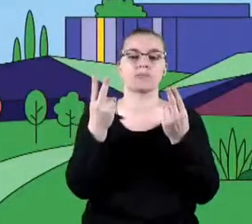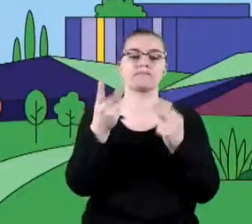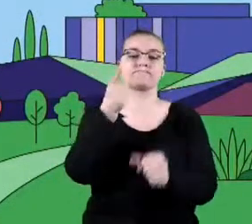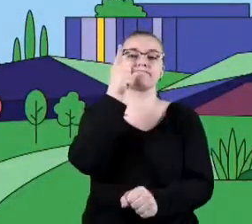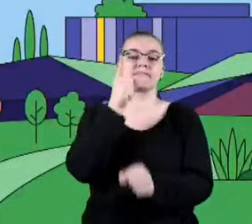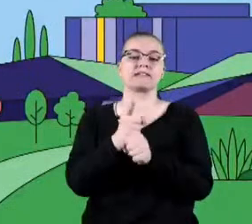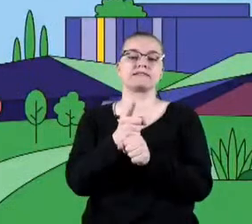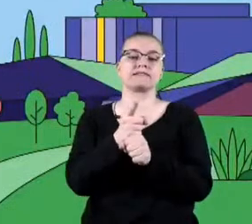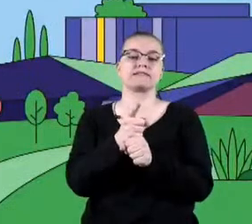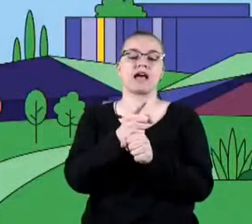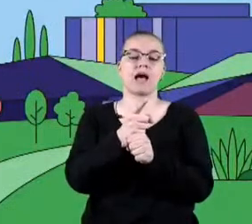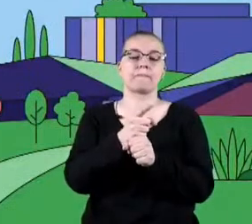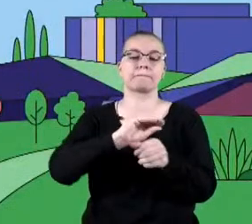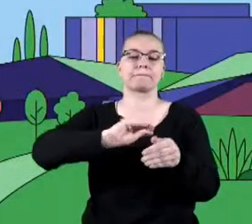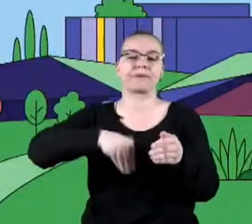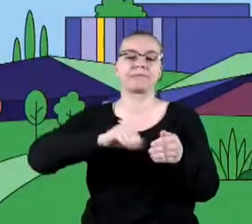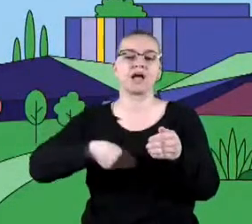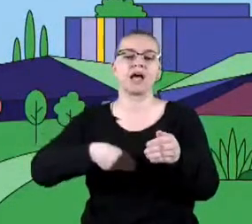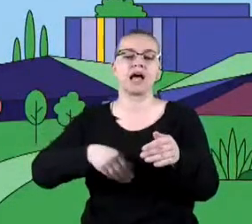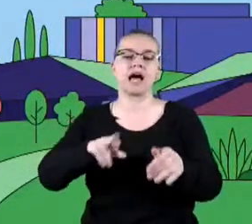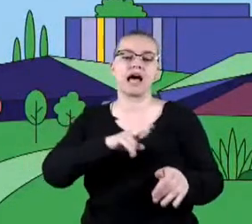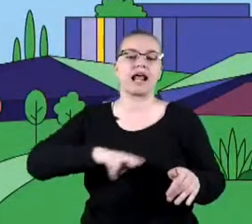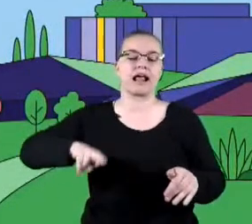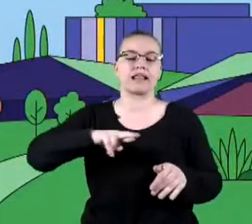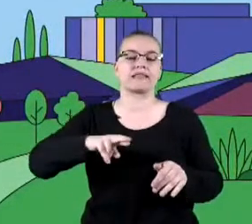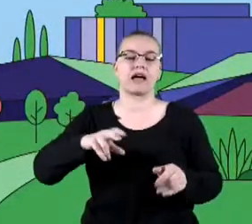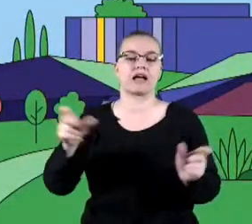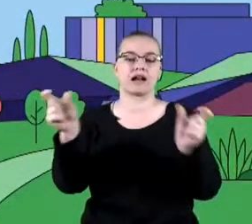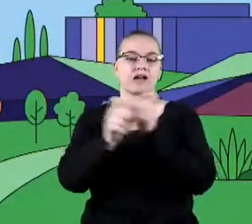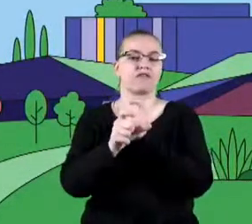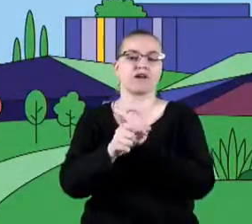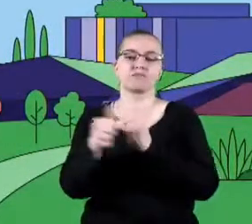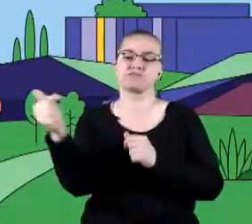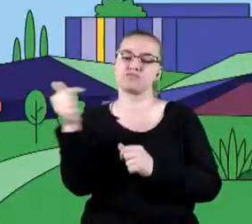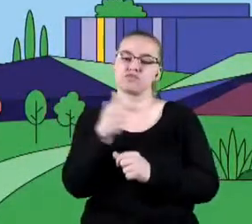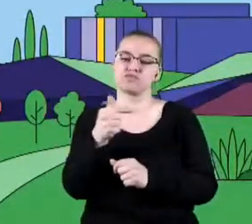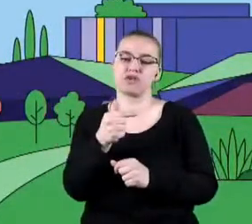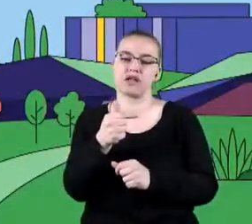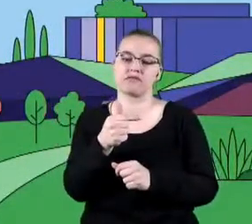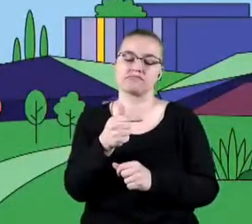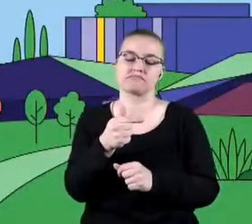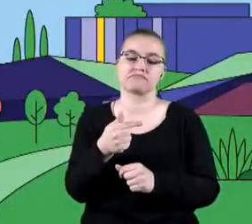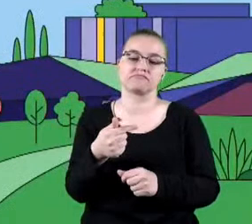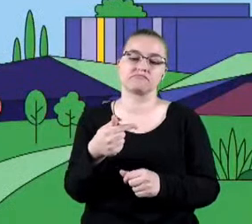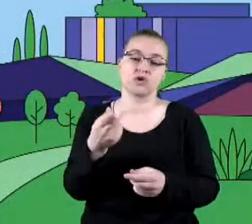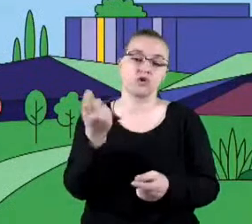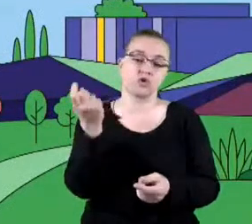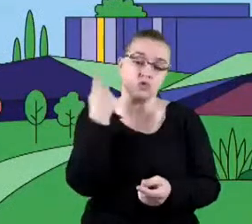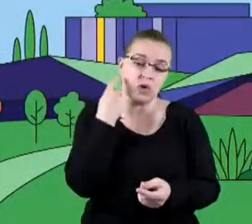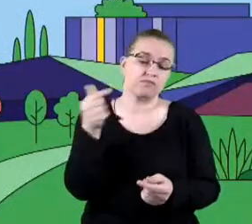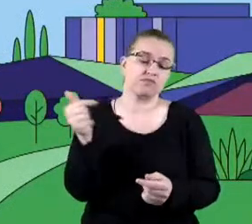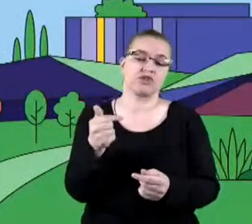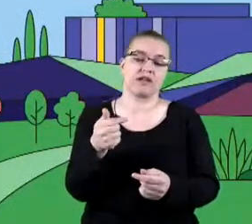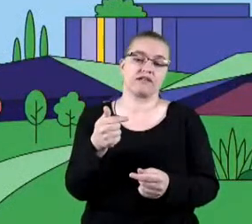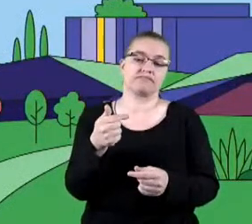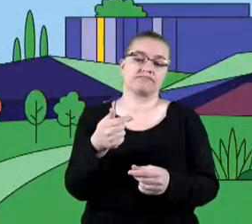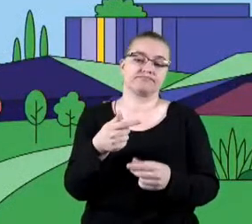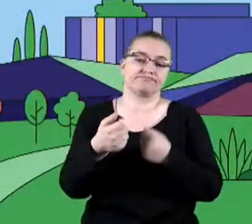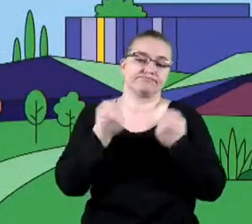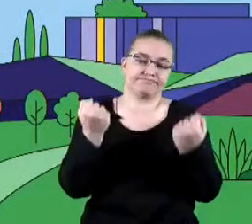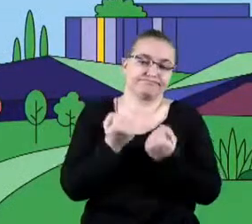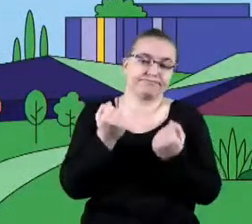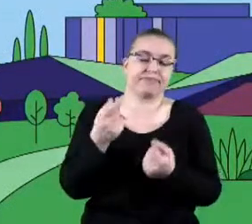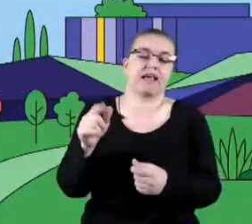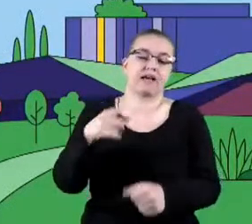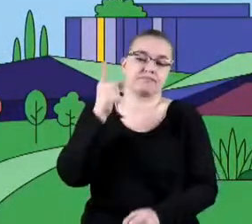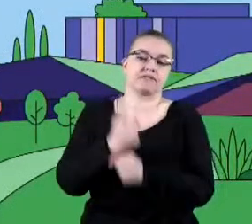to enforce it. And by hook or by crook, the choice of activities that can continue during that time is